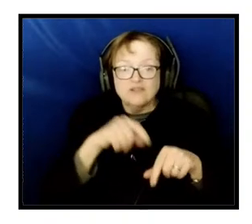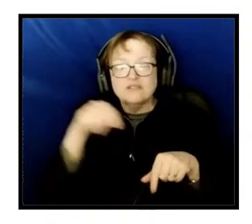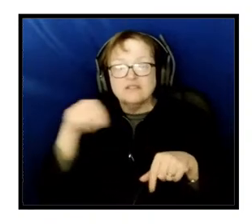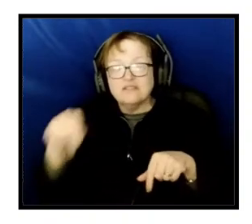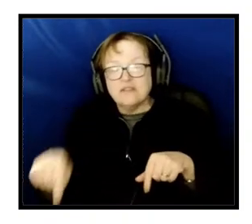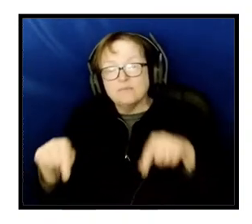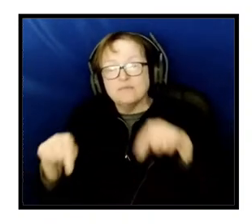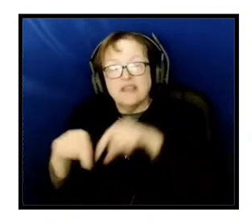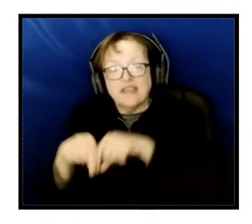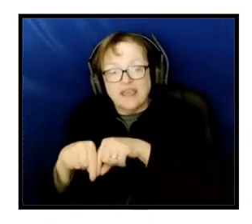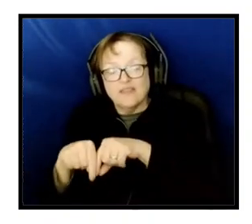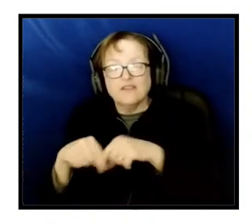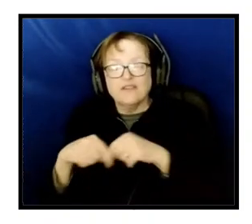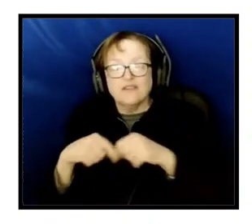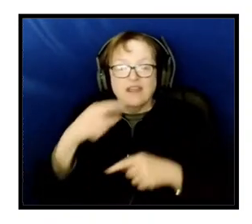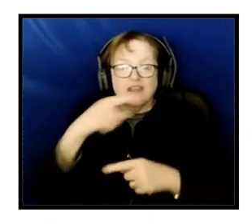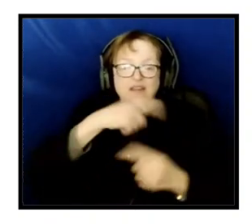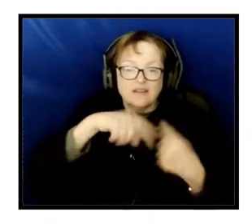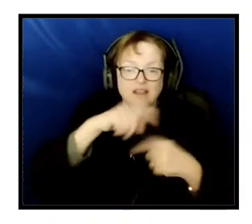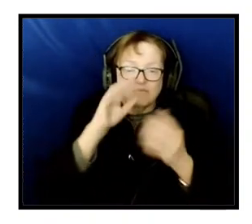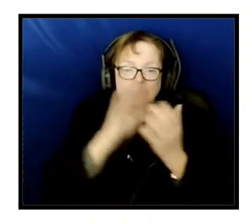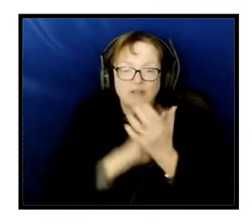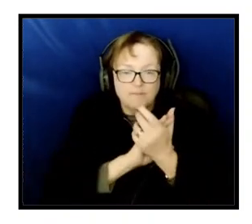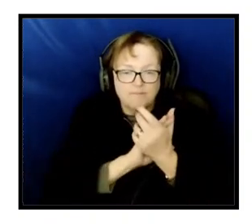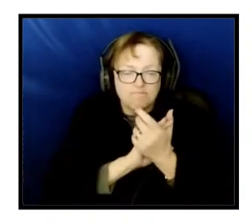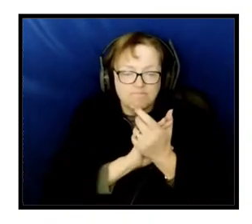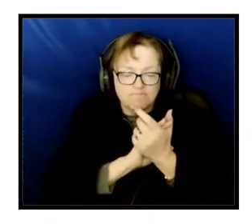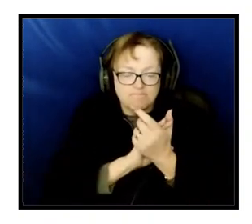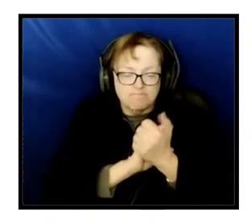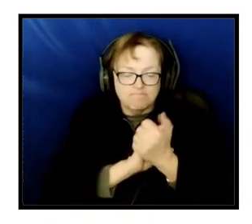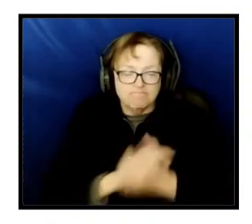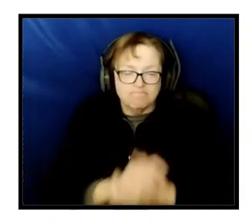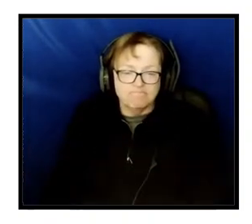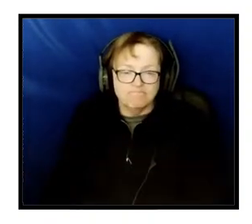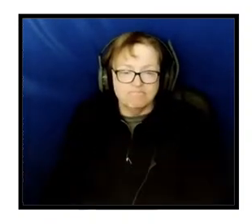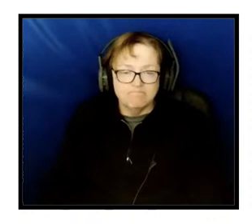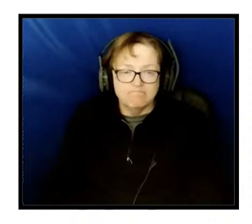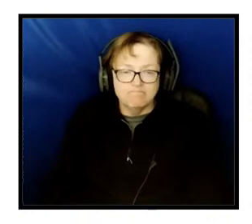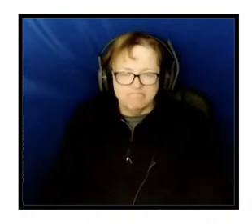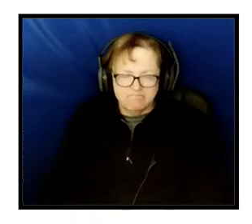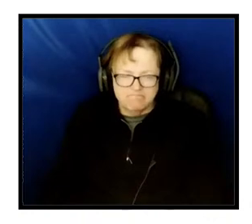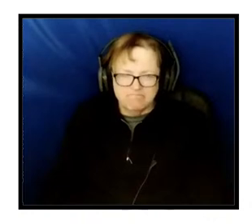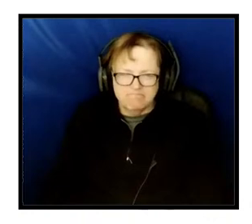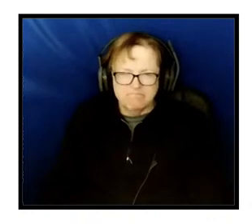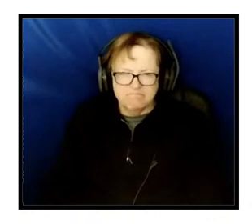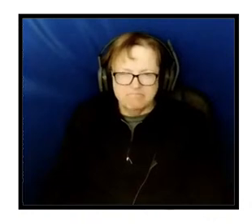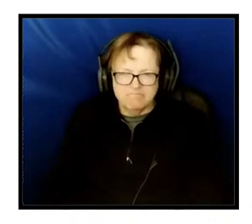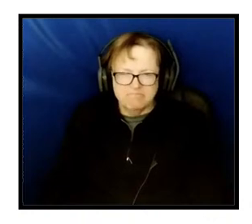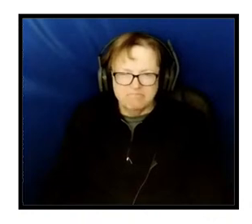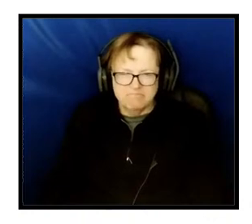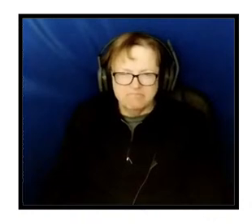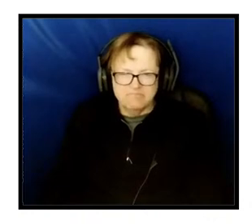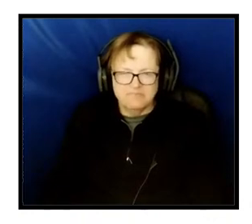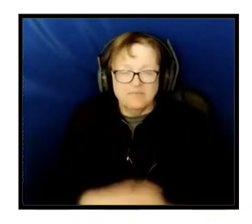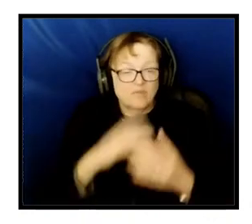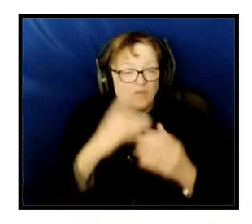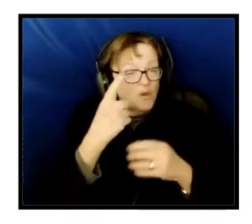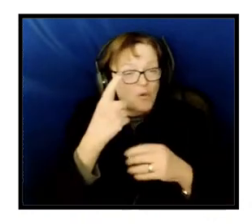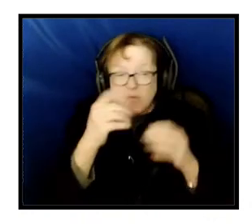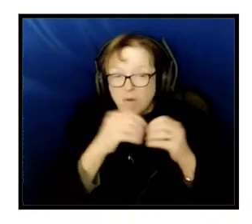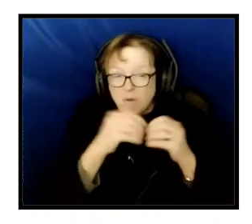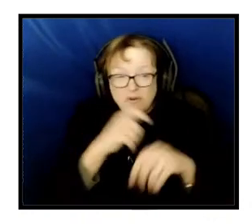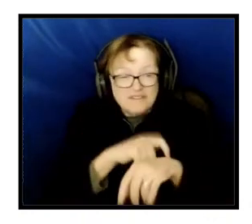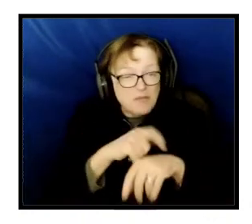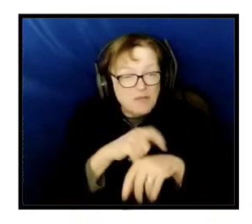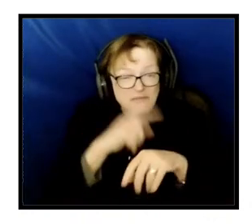together, step around, clap. Do you want to do it one more time? Let's do it one more time. It's fun to do. If